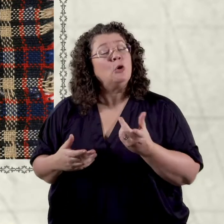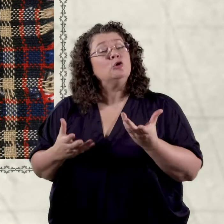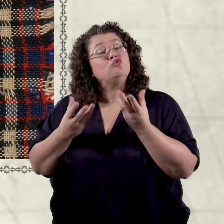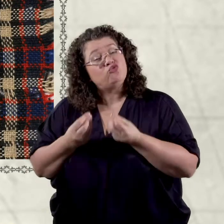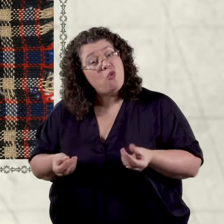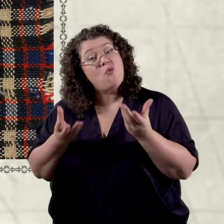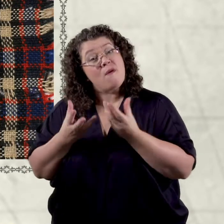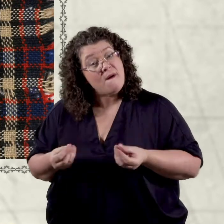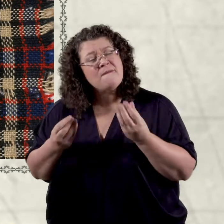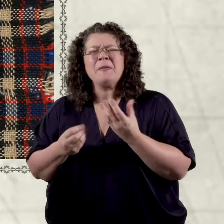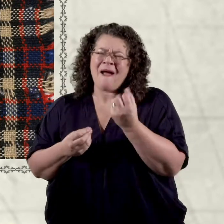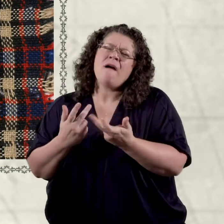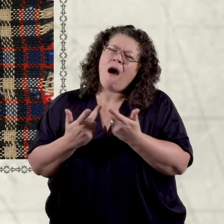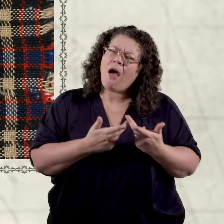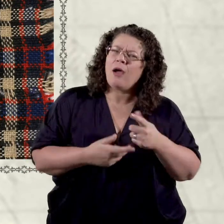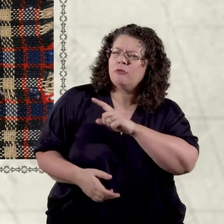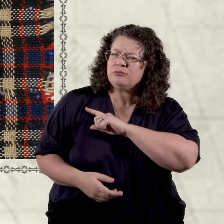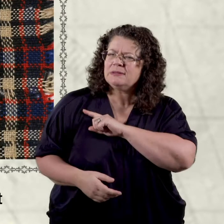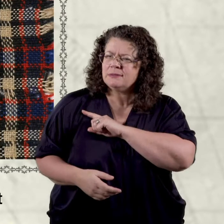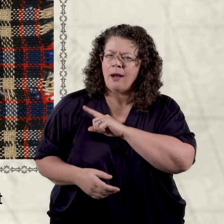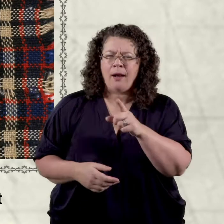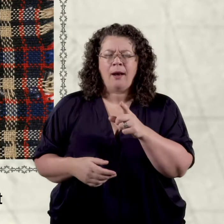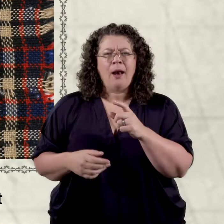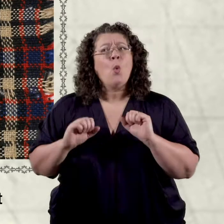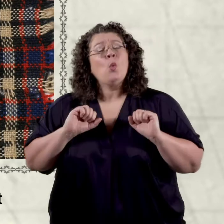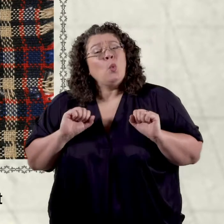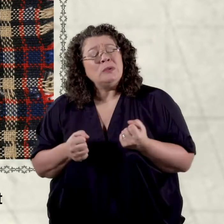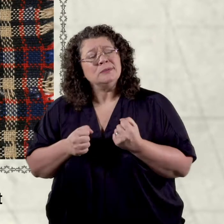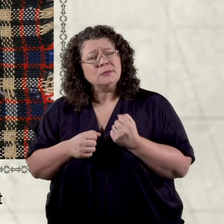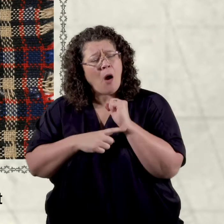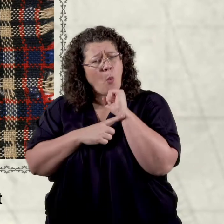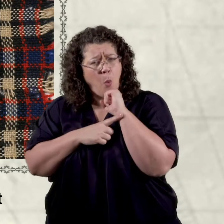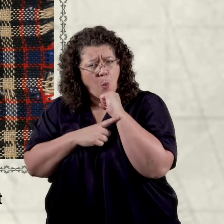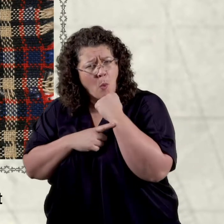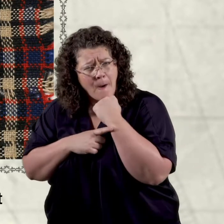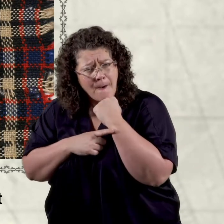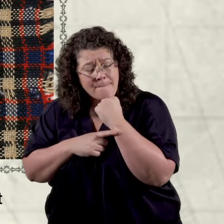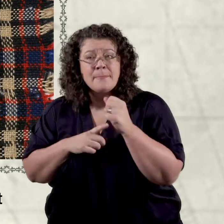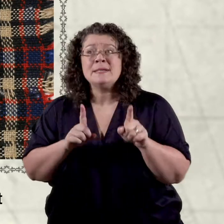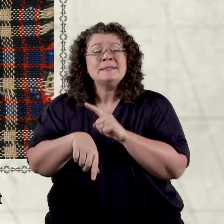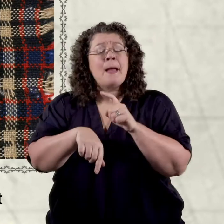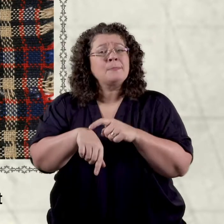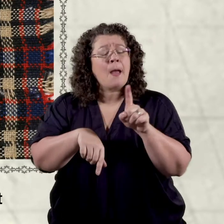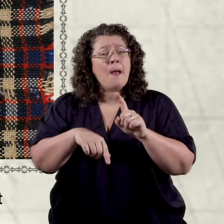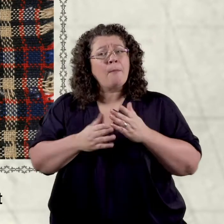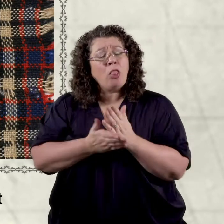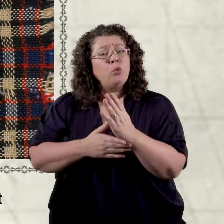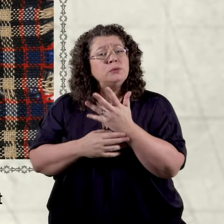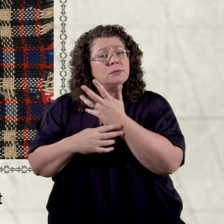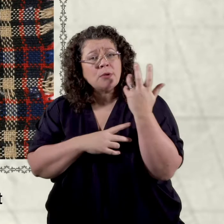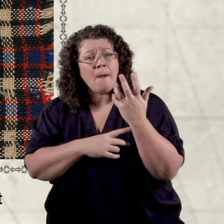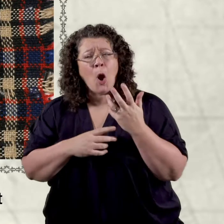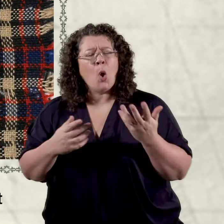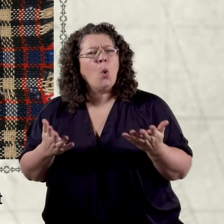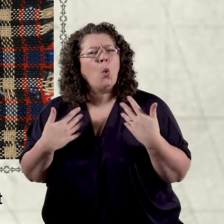soft, but there are many more reasons. It keeps you warm in the winter, and yet it keeps you cool and fresh in the